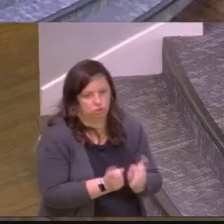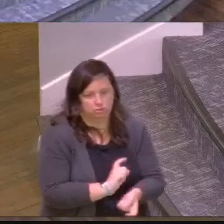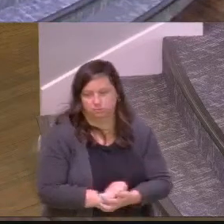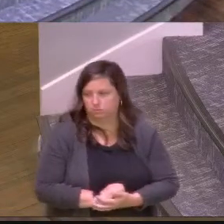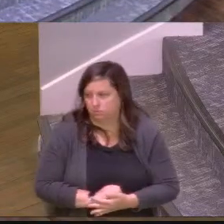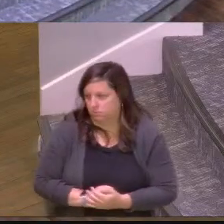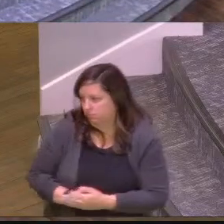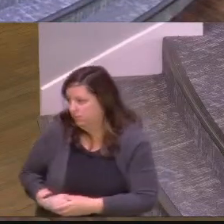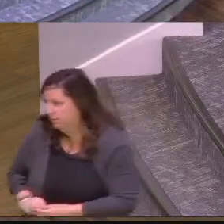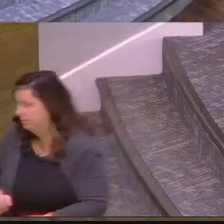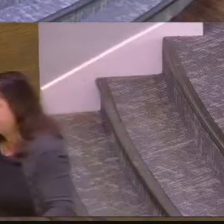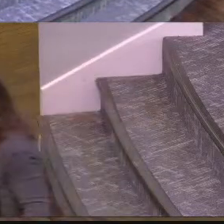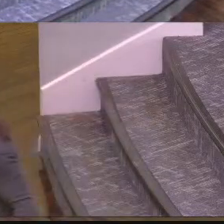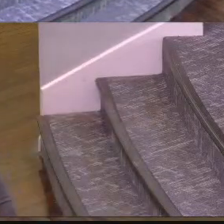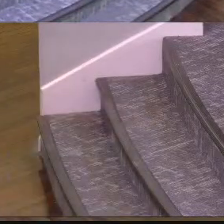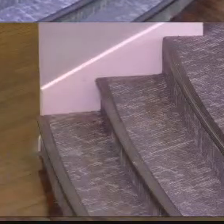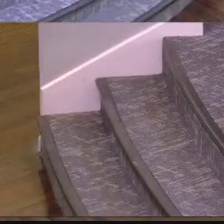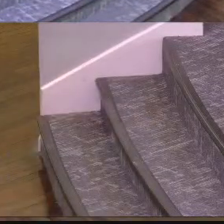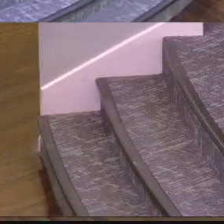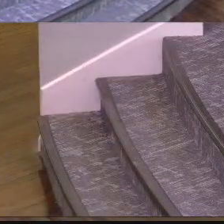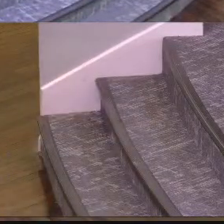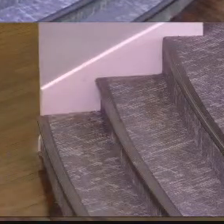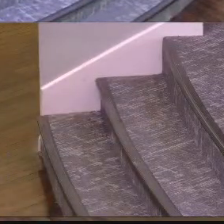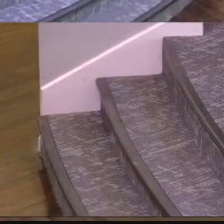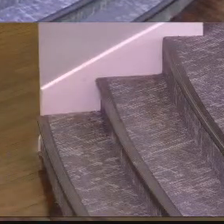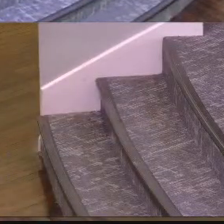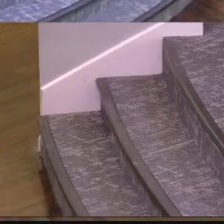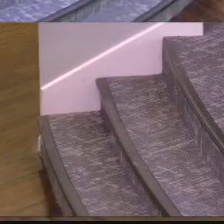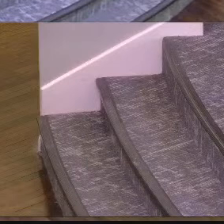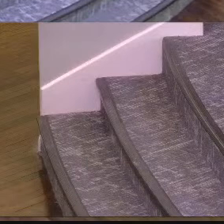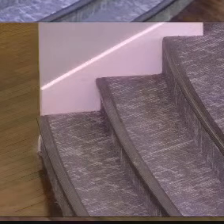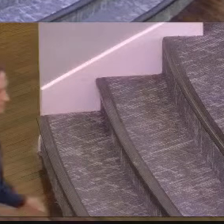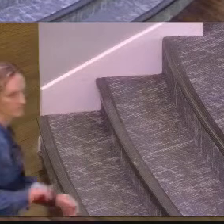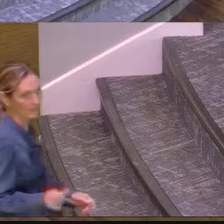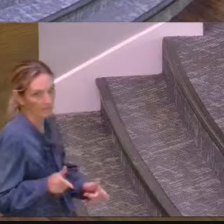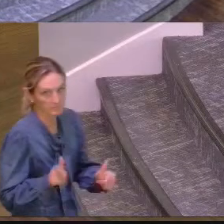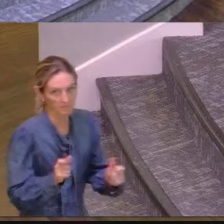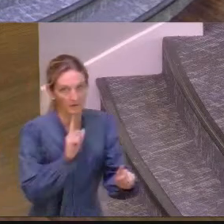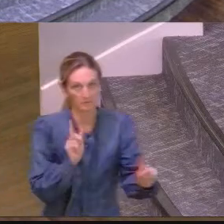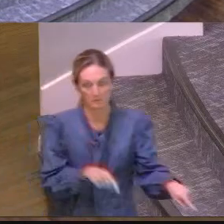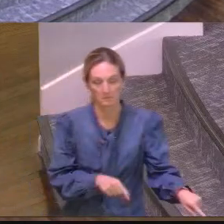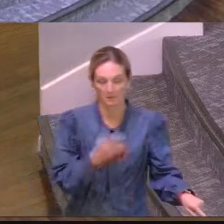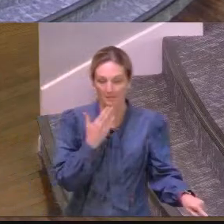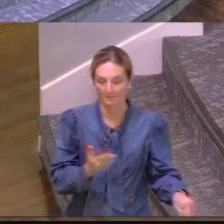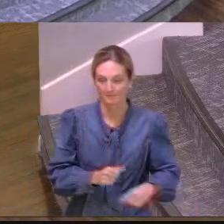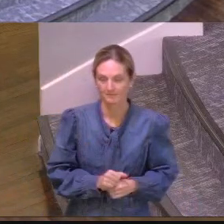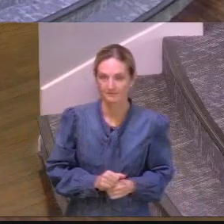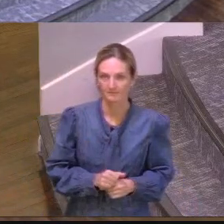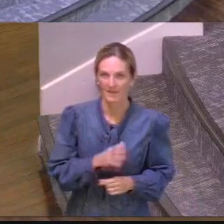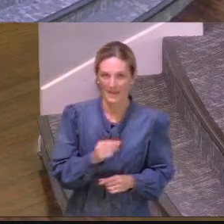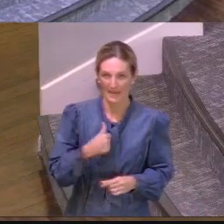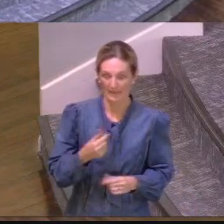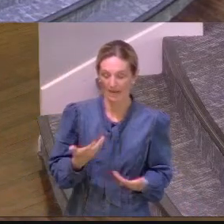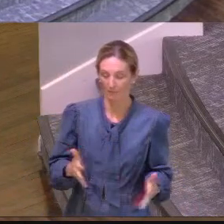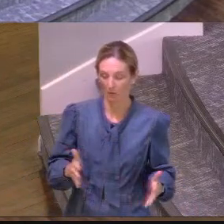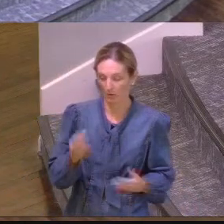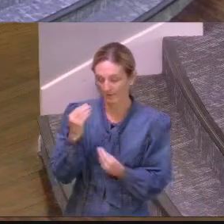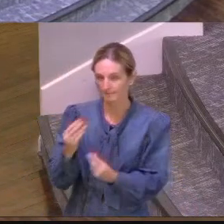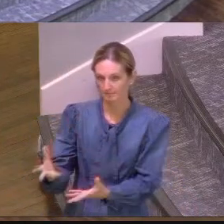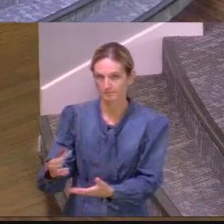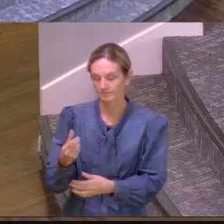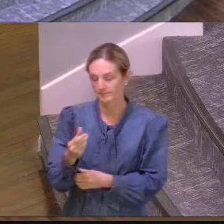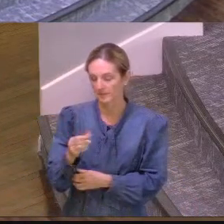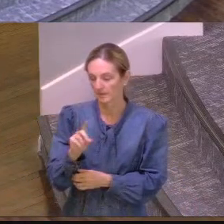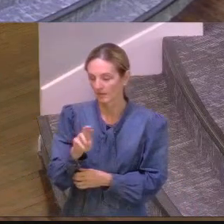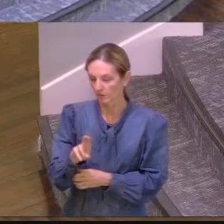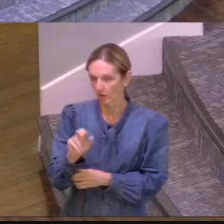so very quickly response. Thank you, I appreciate that. And I've already shared with Drs. Anderson and Dr. Gant